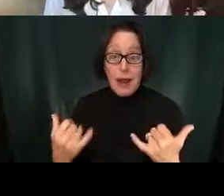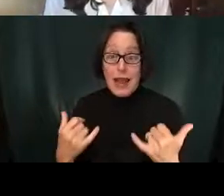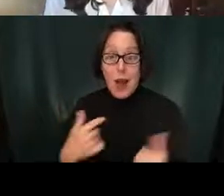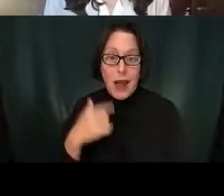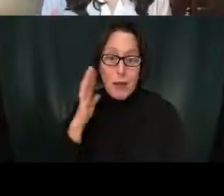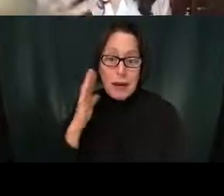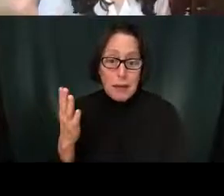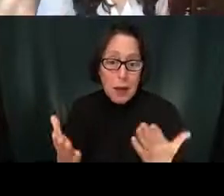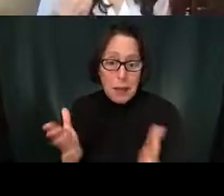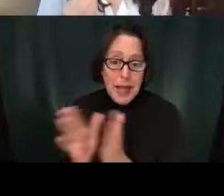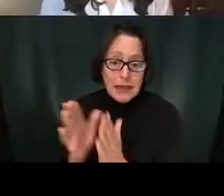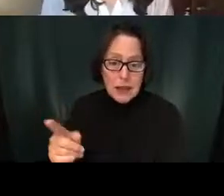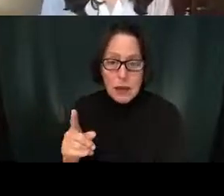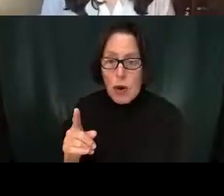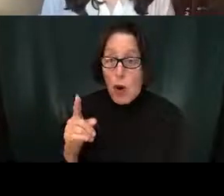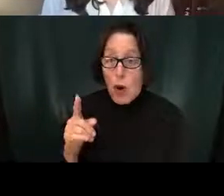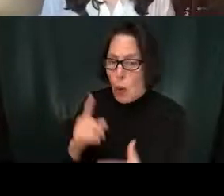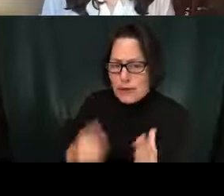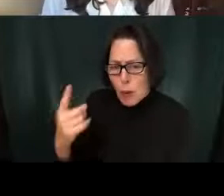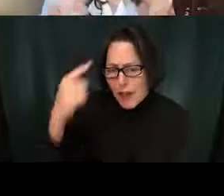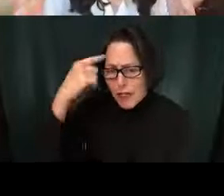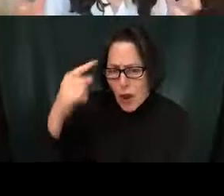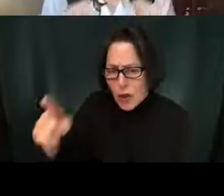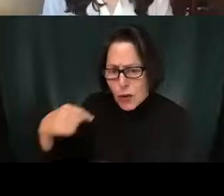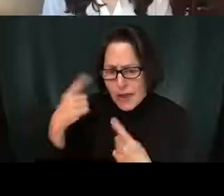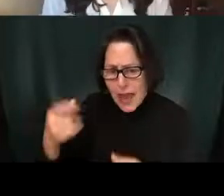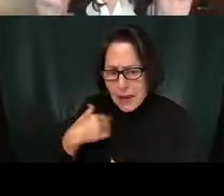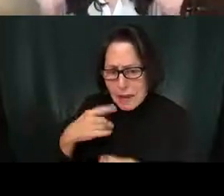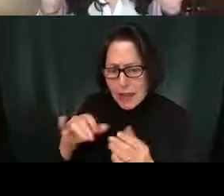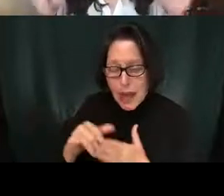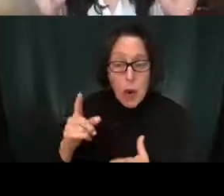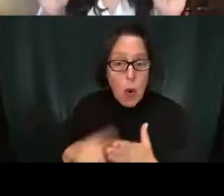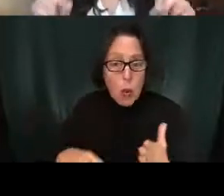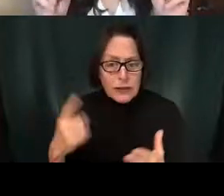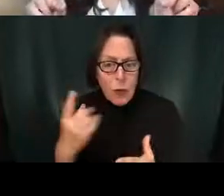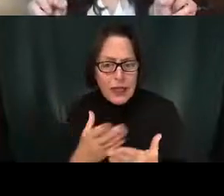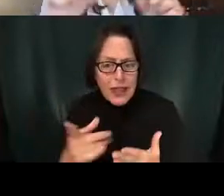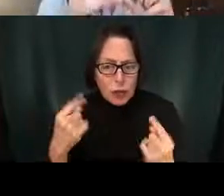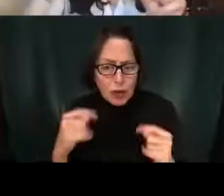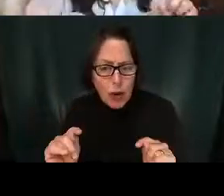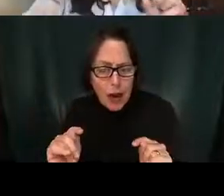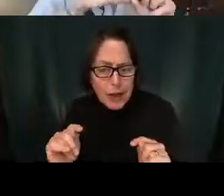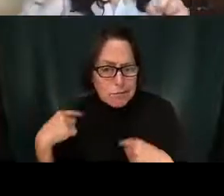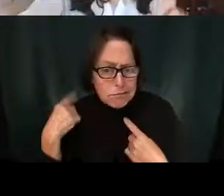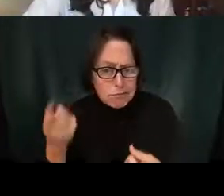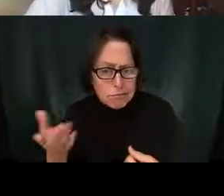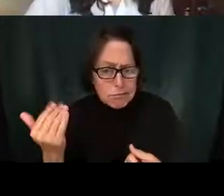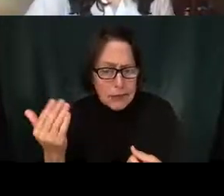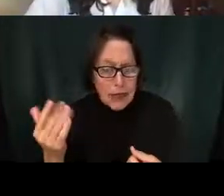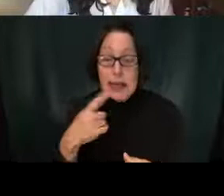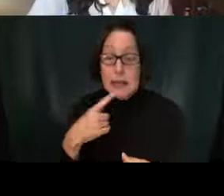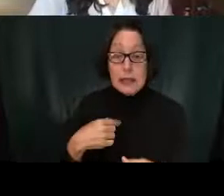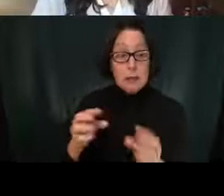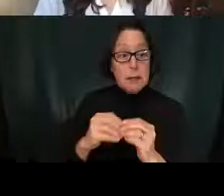probably ask you, what's one thought you've had about that? Or what's one thing you tried? That gives me more information about where you are on